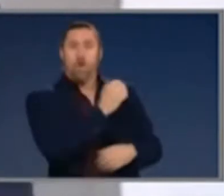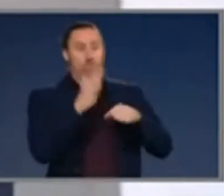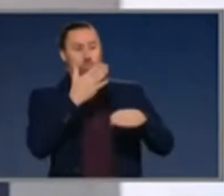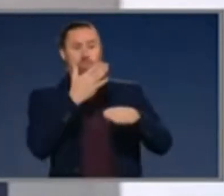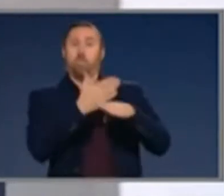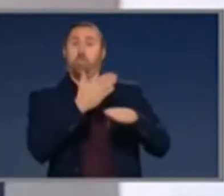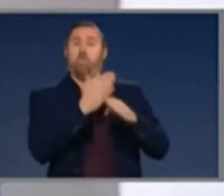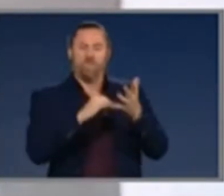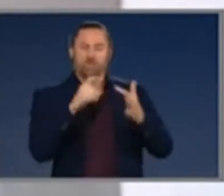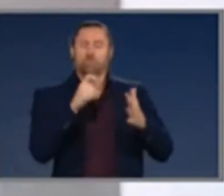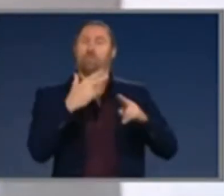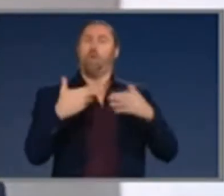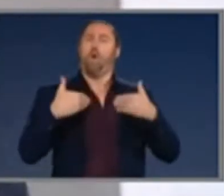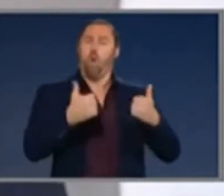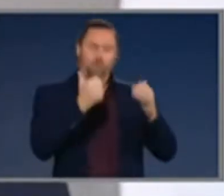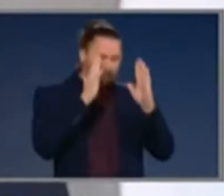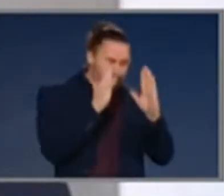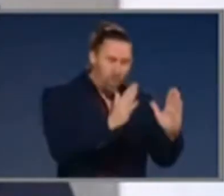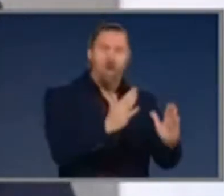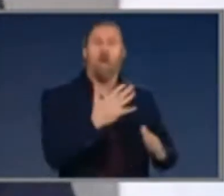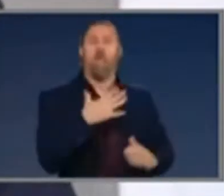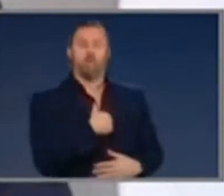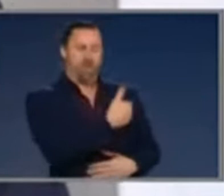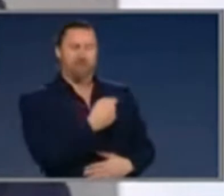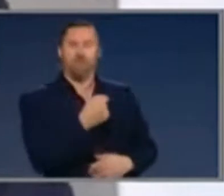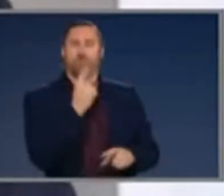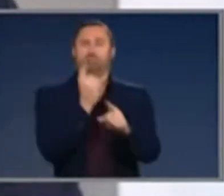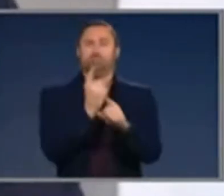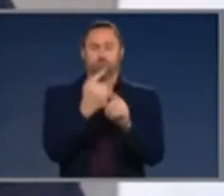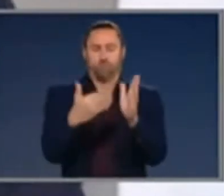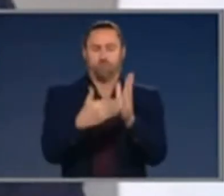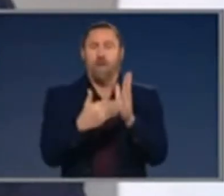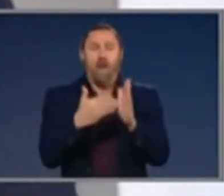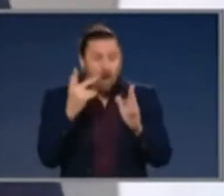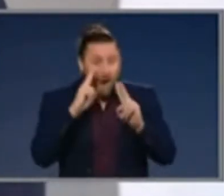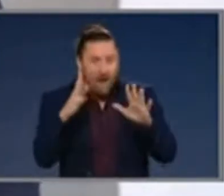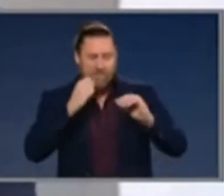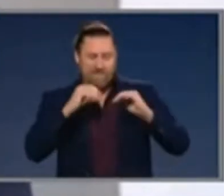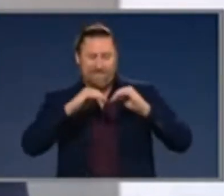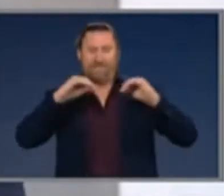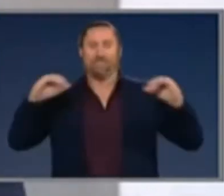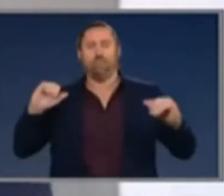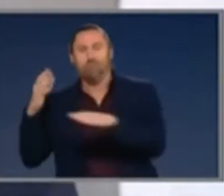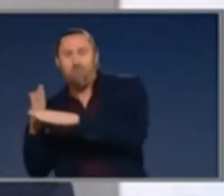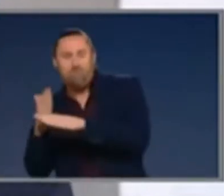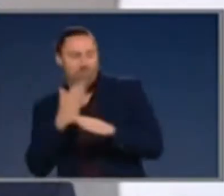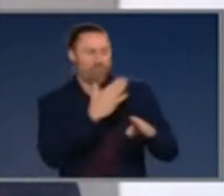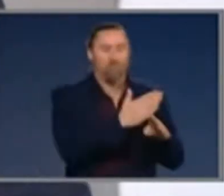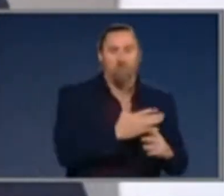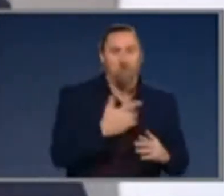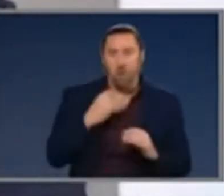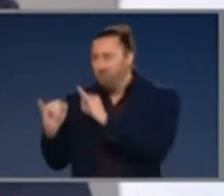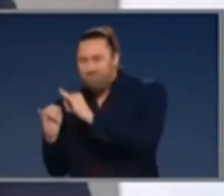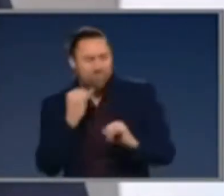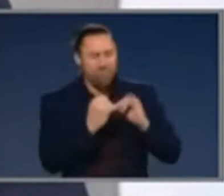duties as Secretary for the Health Department, that's why he joins me here today. I just want to make that very clear. Everyone's doing a tremendous job amongst